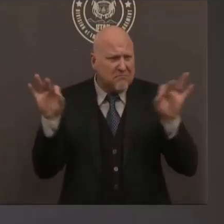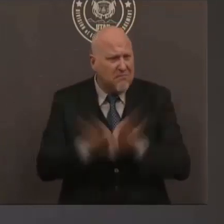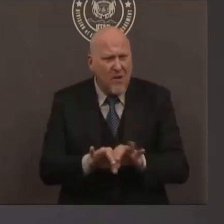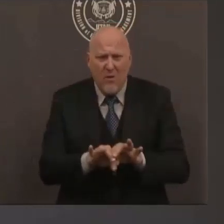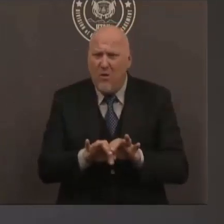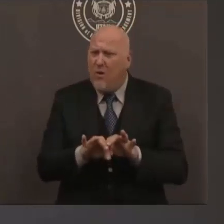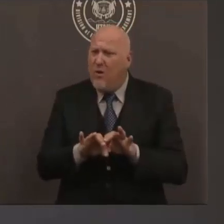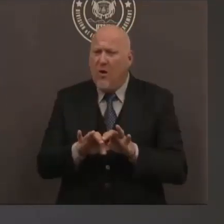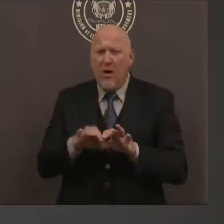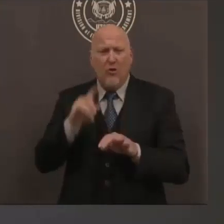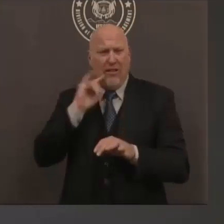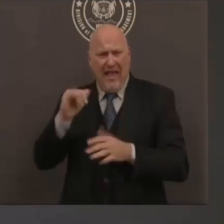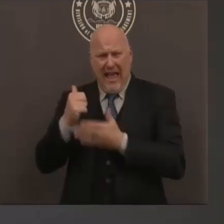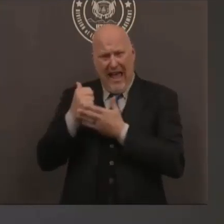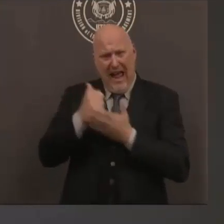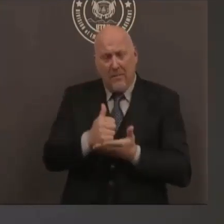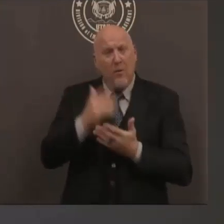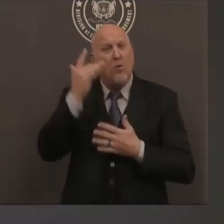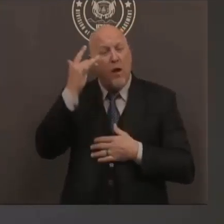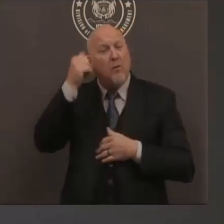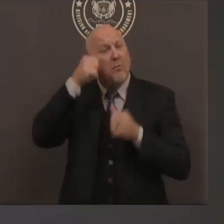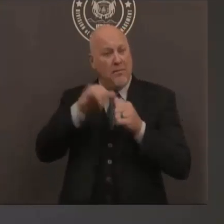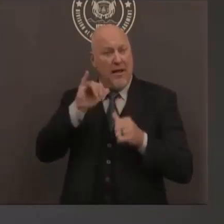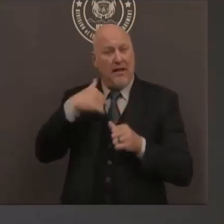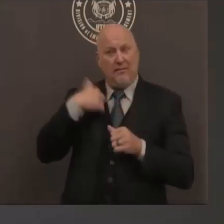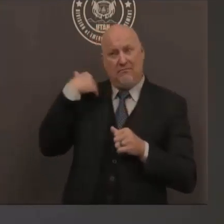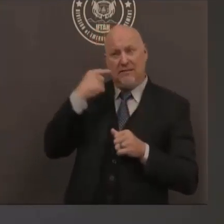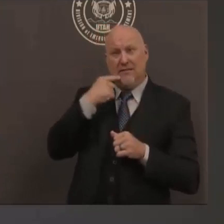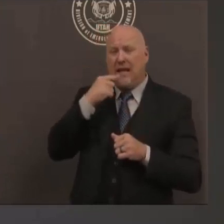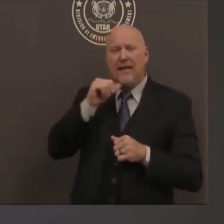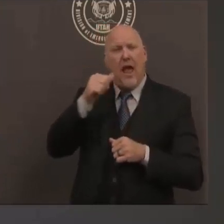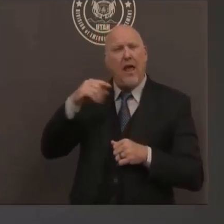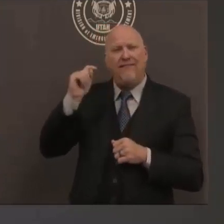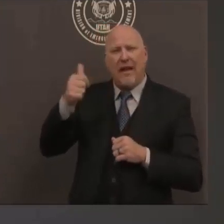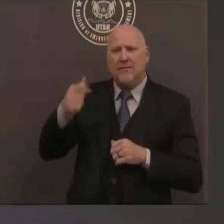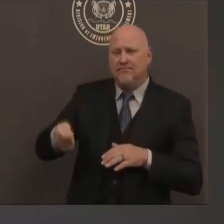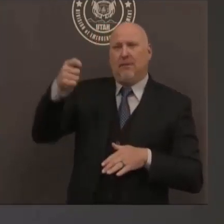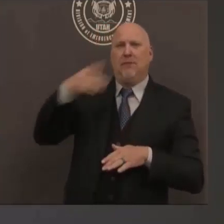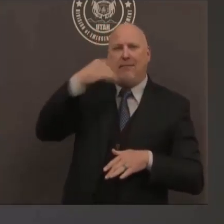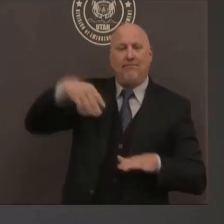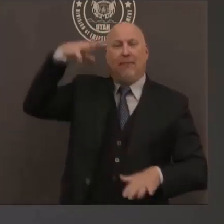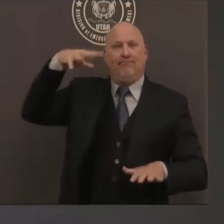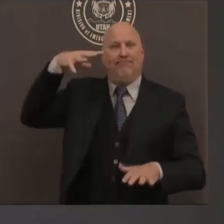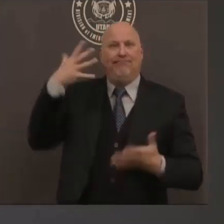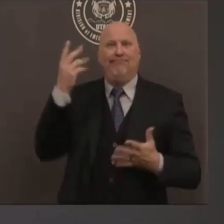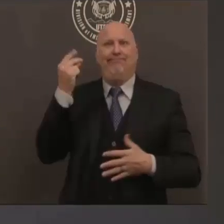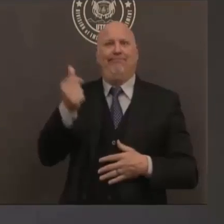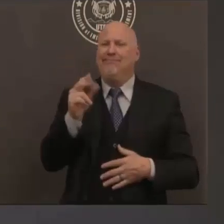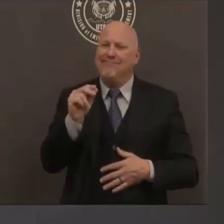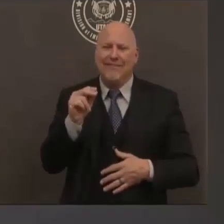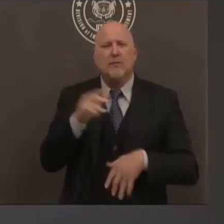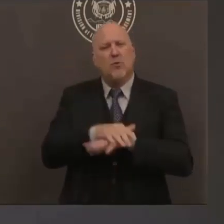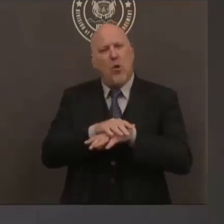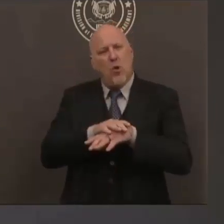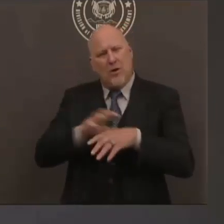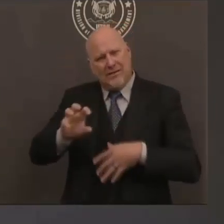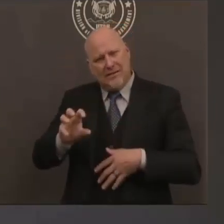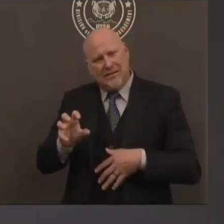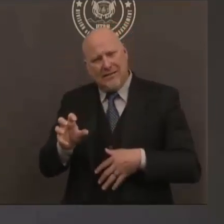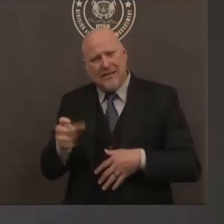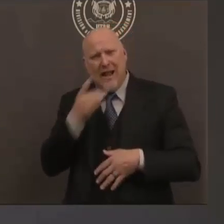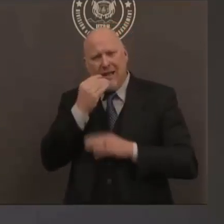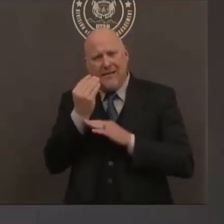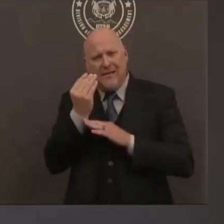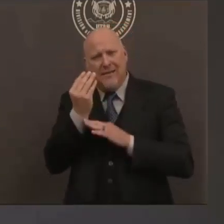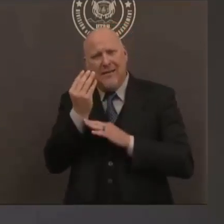this coronavirus and its impact on our economy and on us as people in the community. Our unique